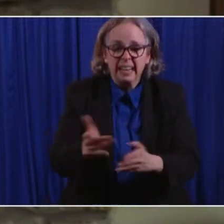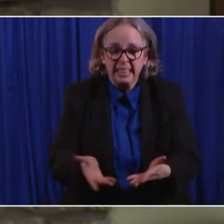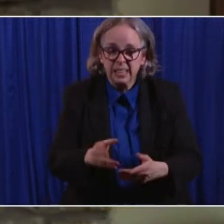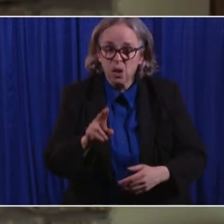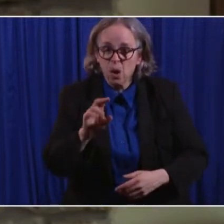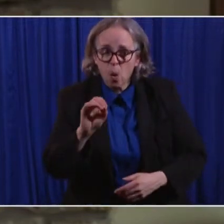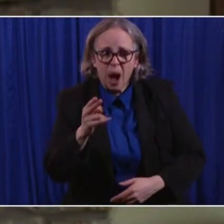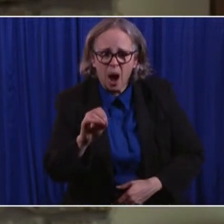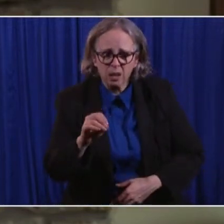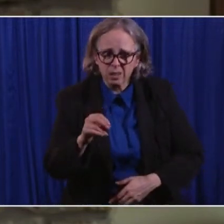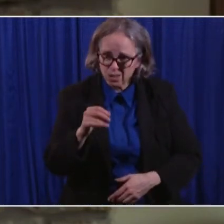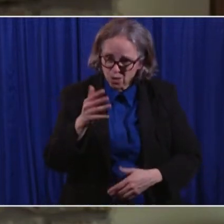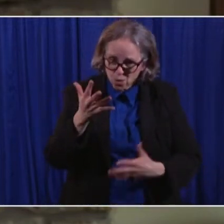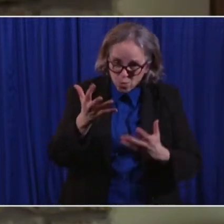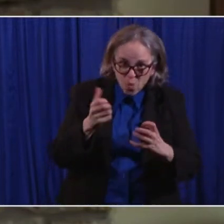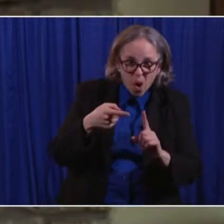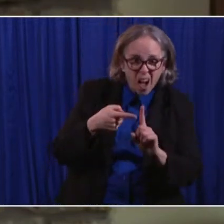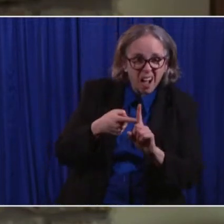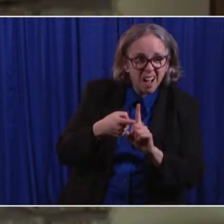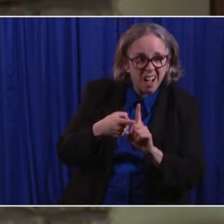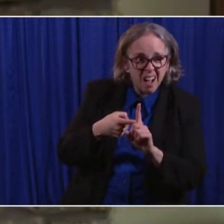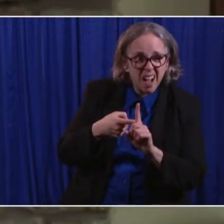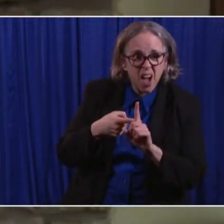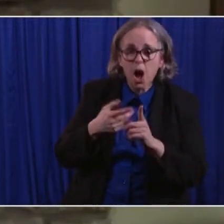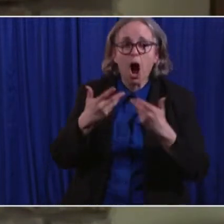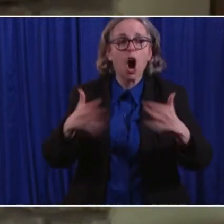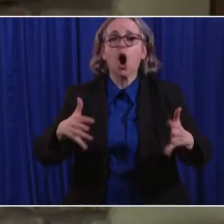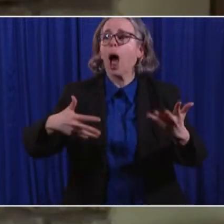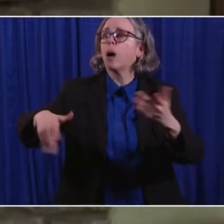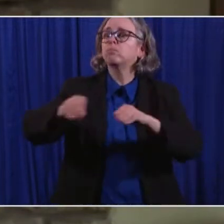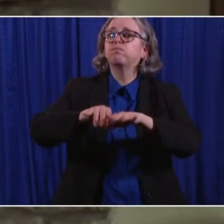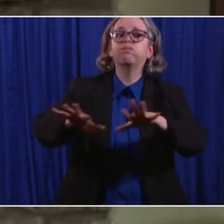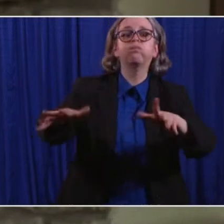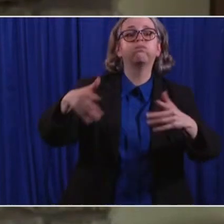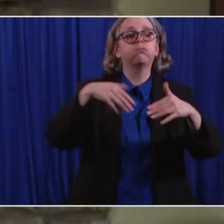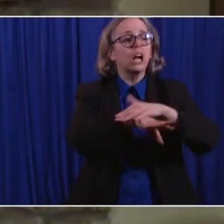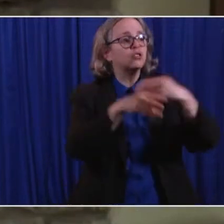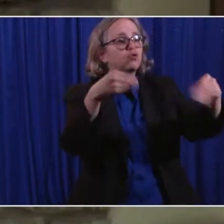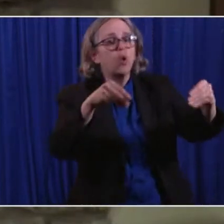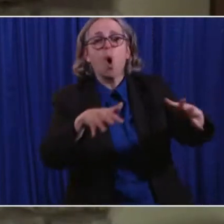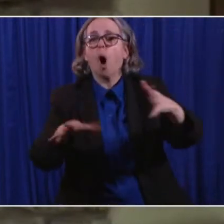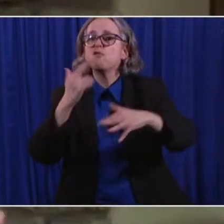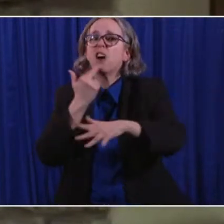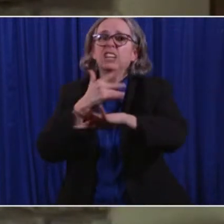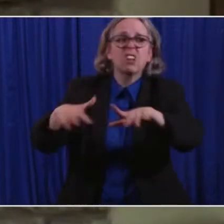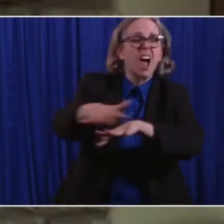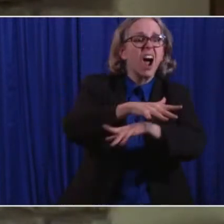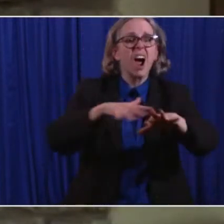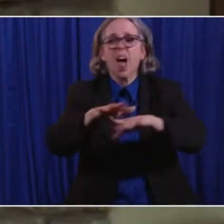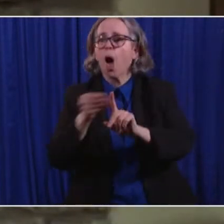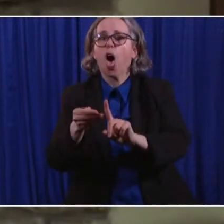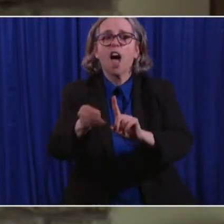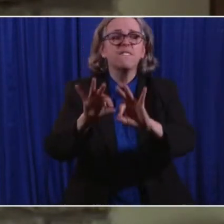to be mixing with society, possibly,